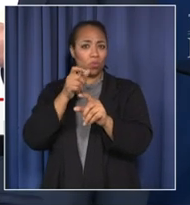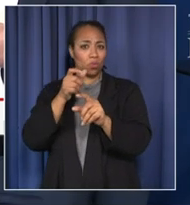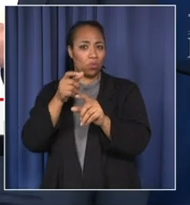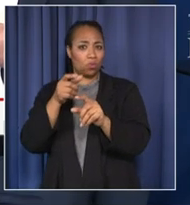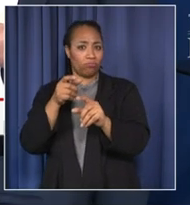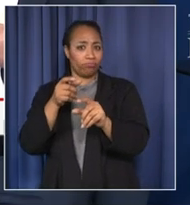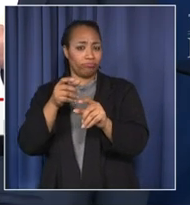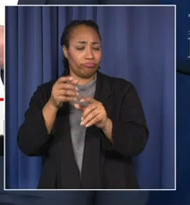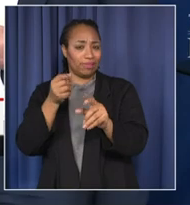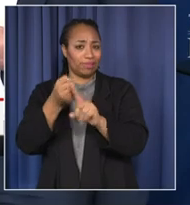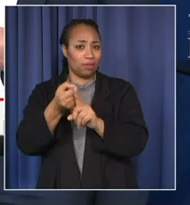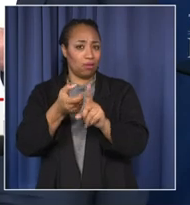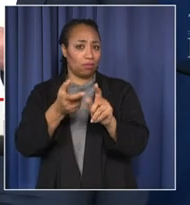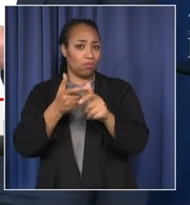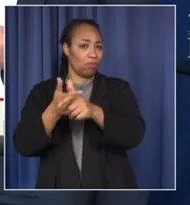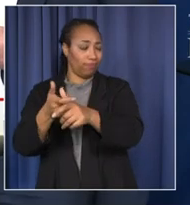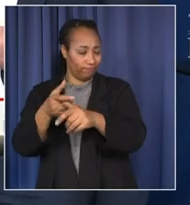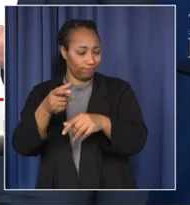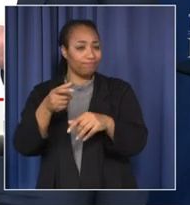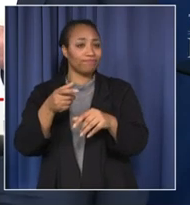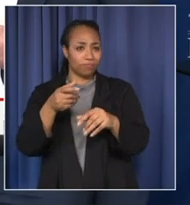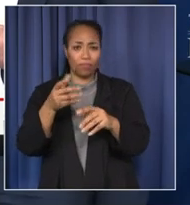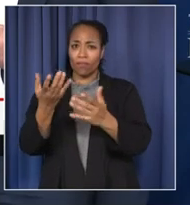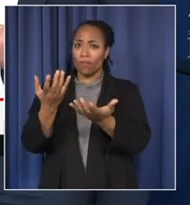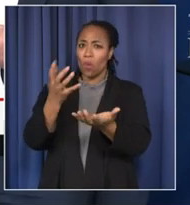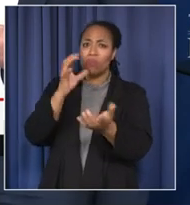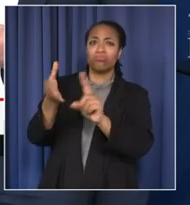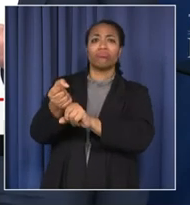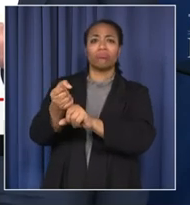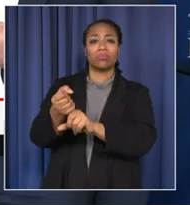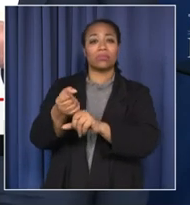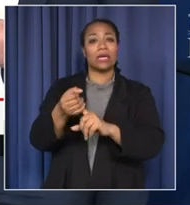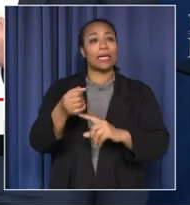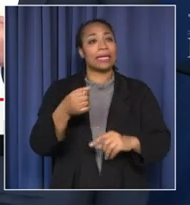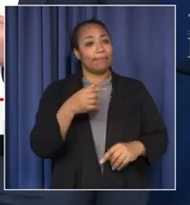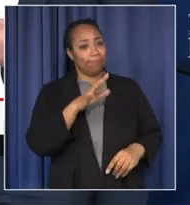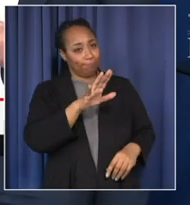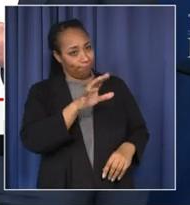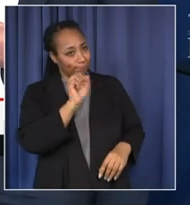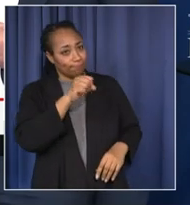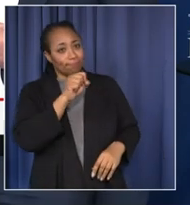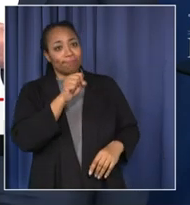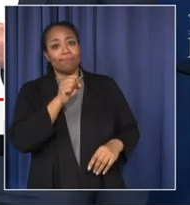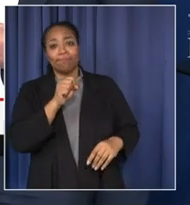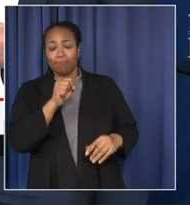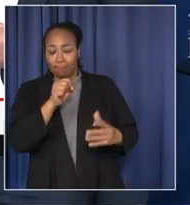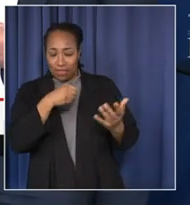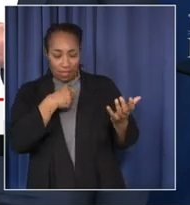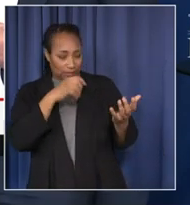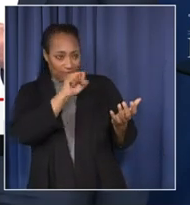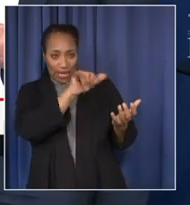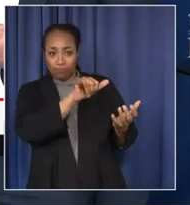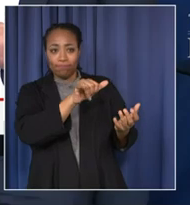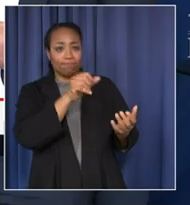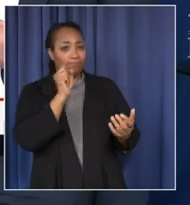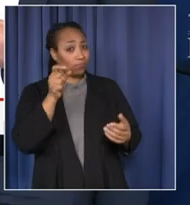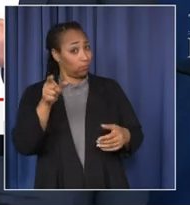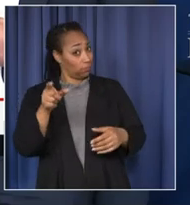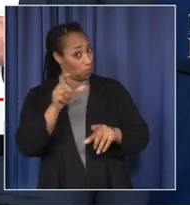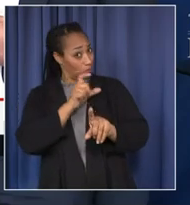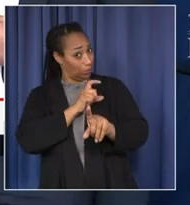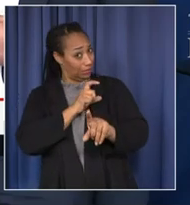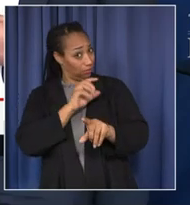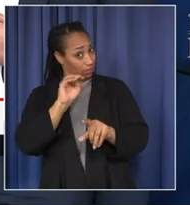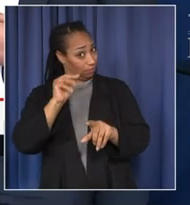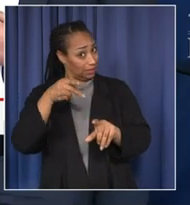into. Certainly, our police are very aggressive about investigating traffic incidents